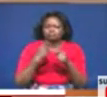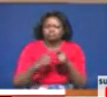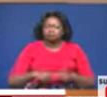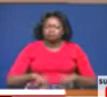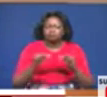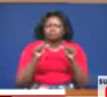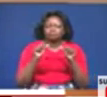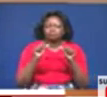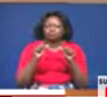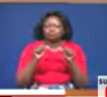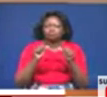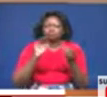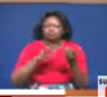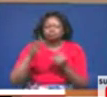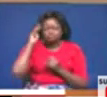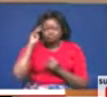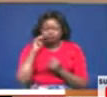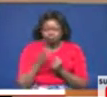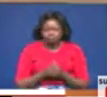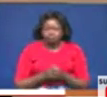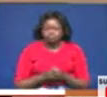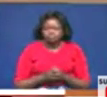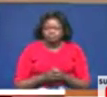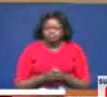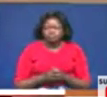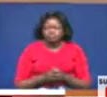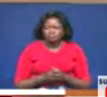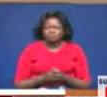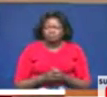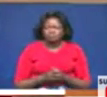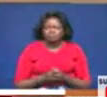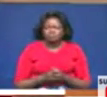continues before Magistrate Felix Kombo. Sarafina Robi for Easy Friday.